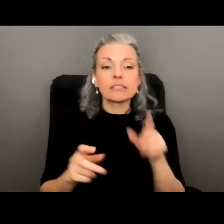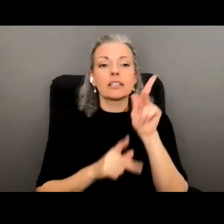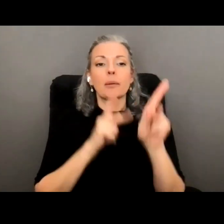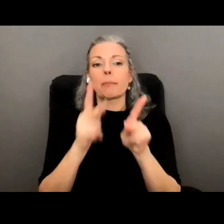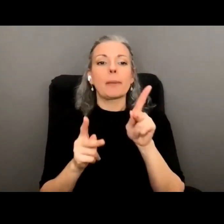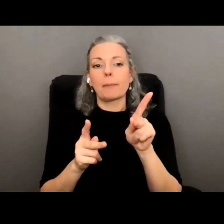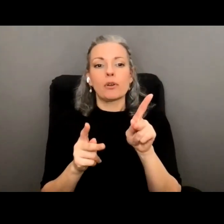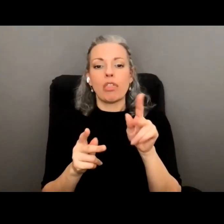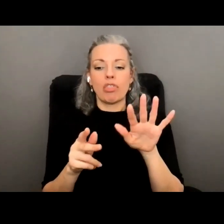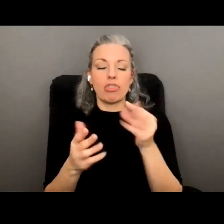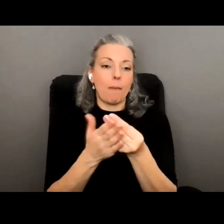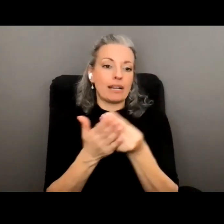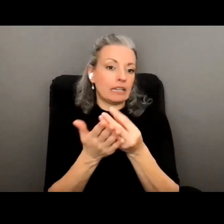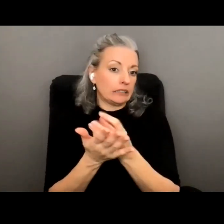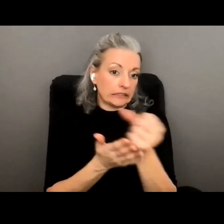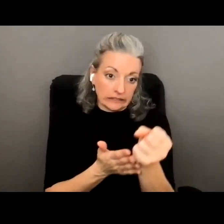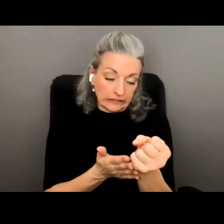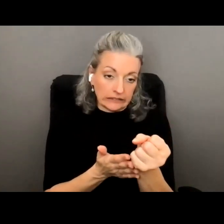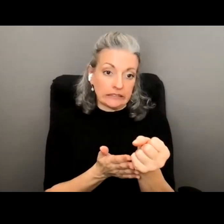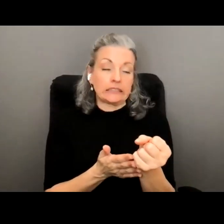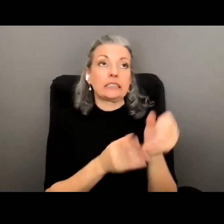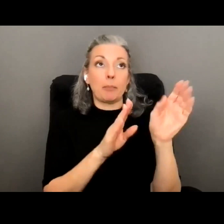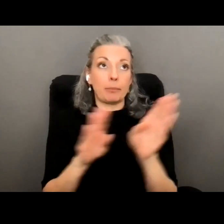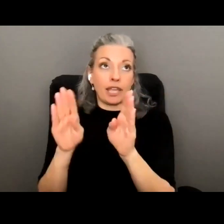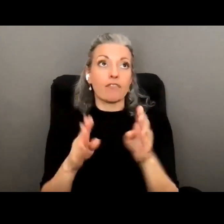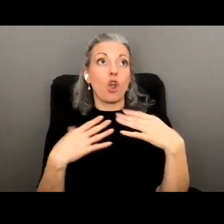their income and assets, more behavioral health